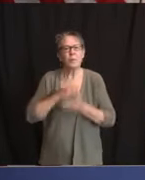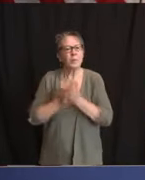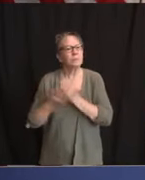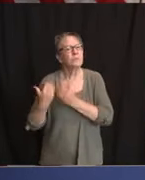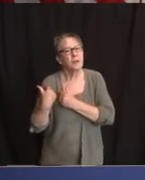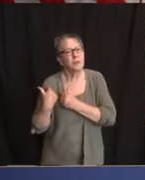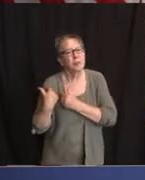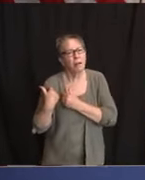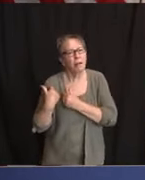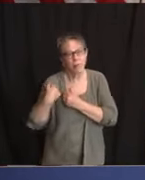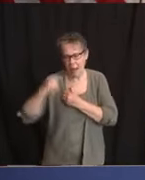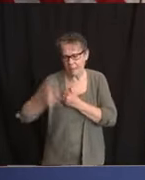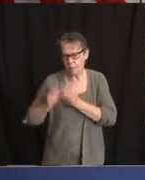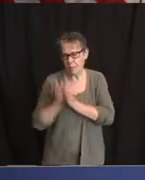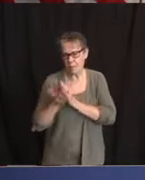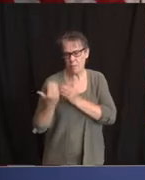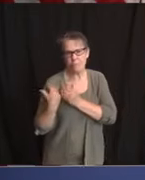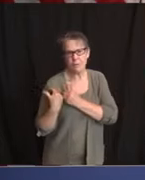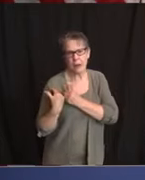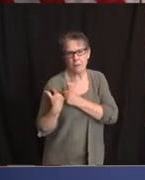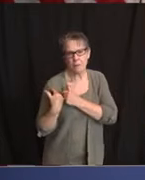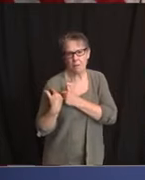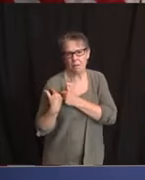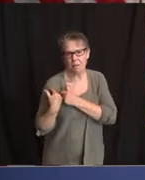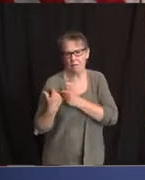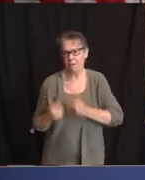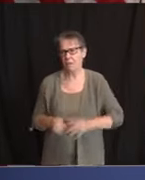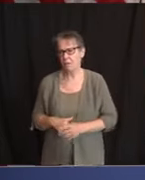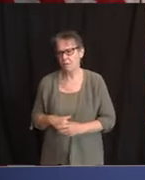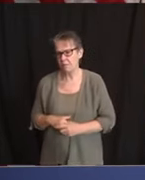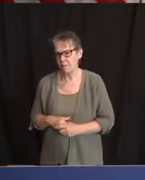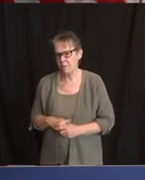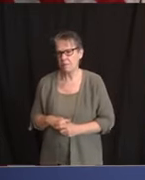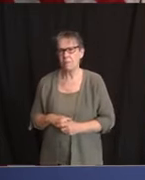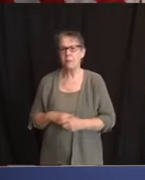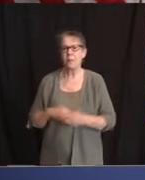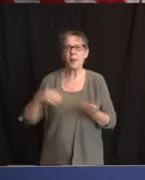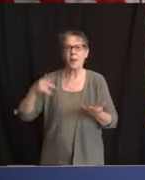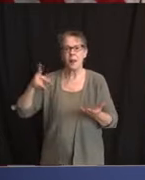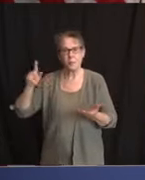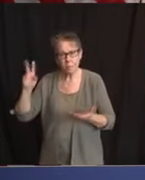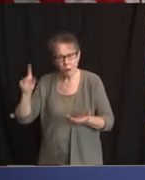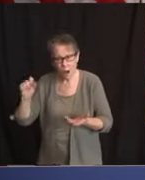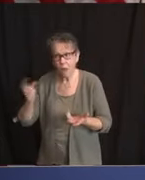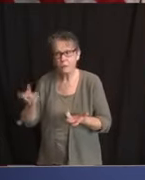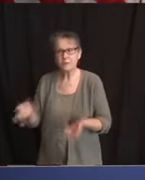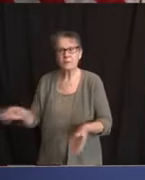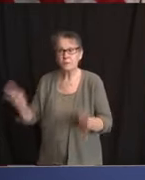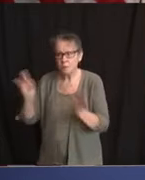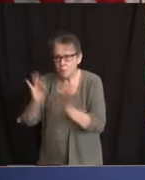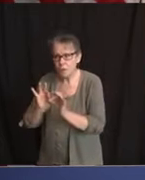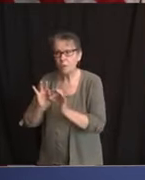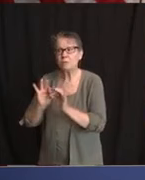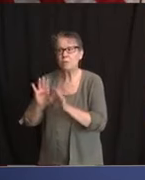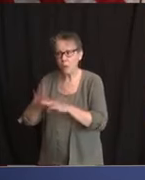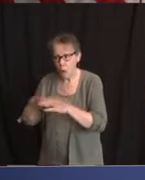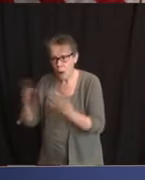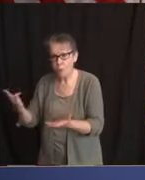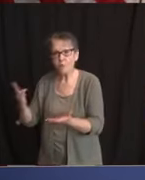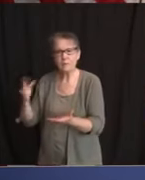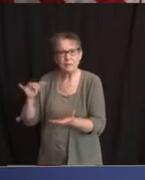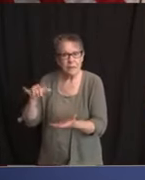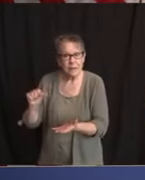a big step in many respects, including for mental health, and it feels like it's paid off. There's been some non-compliant behavior, which we're going to